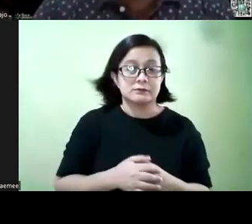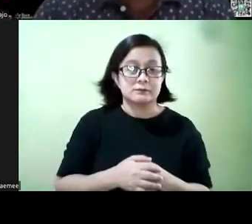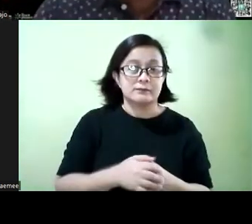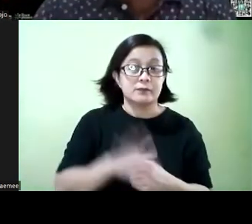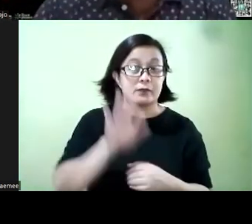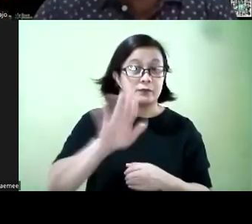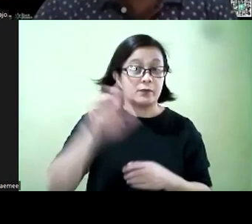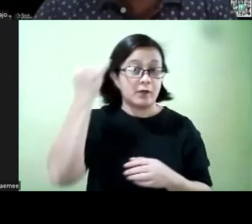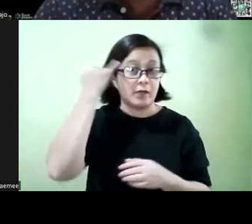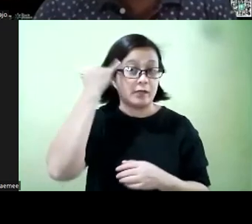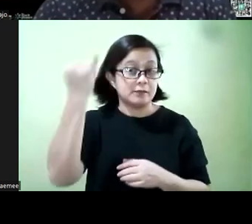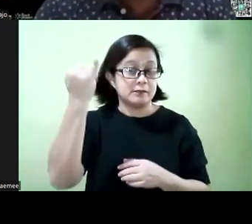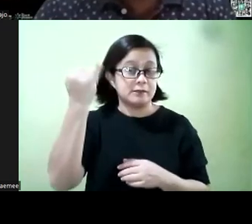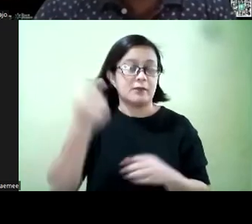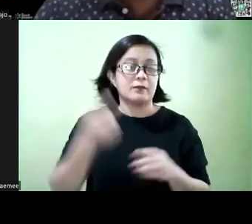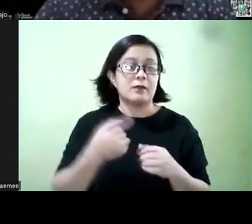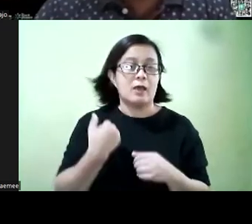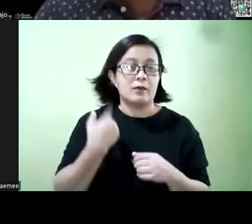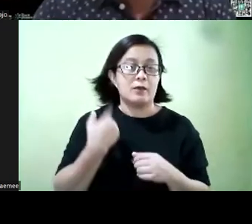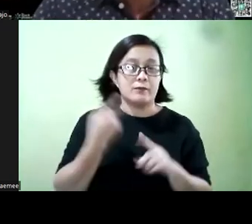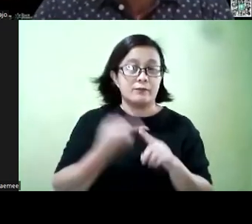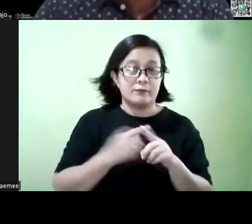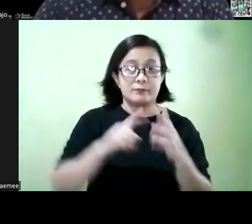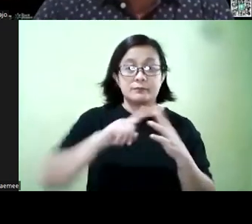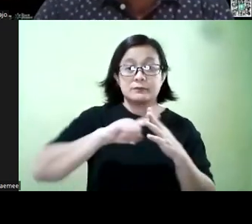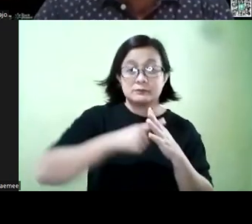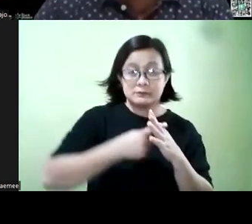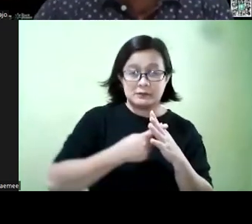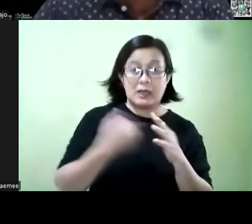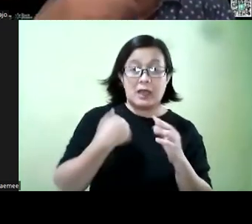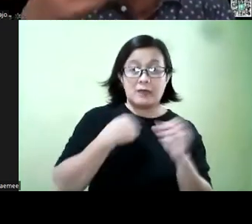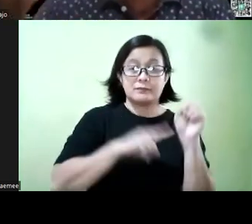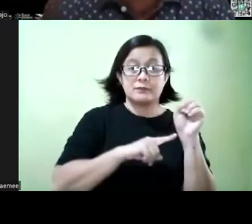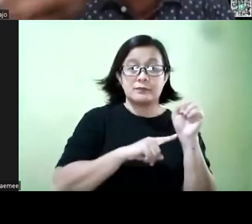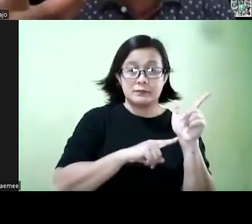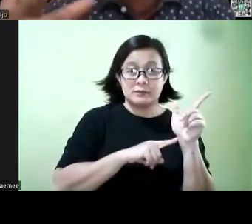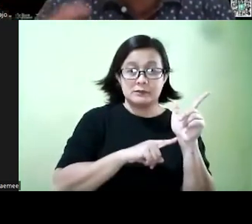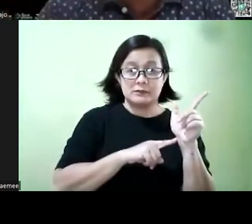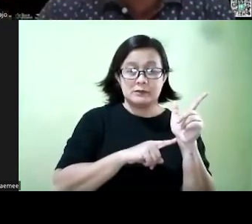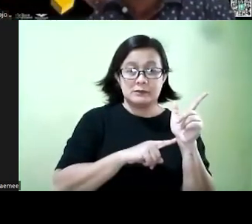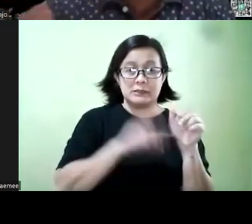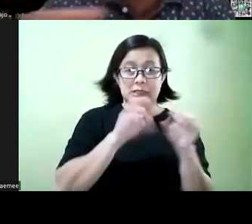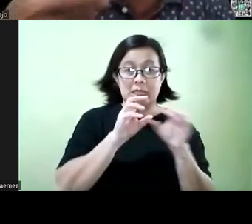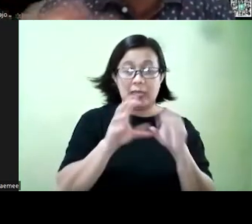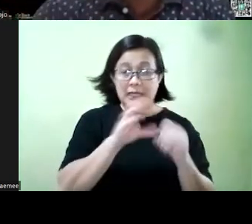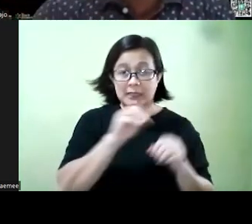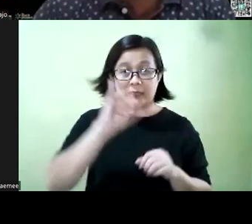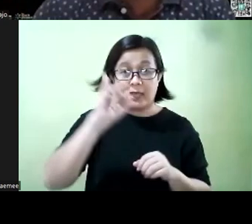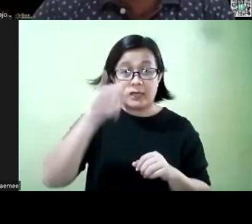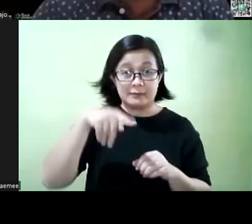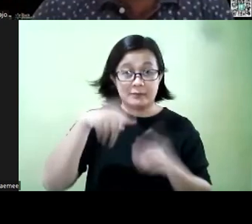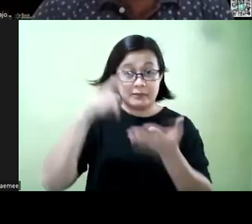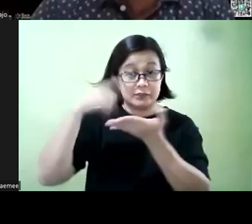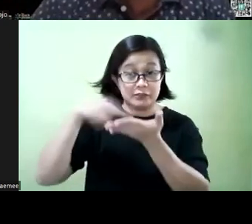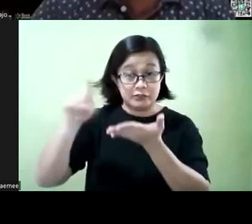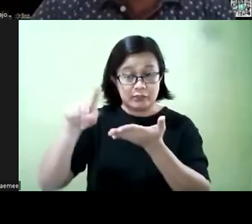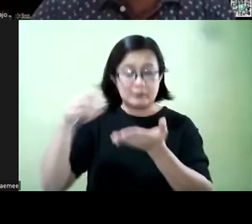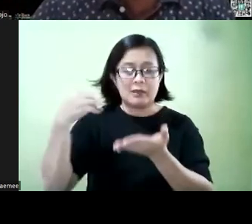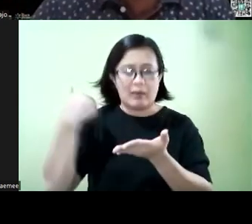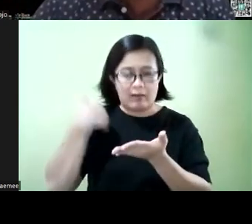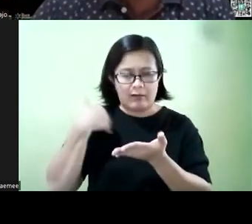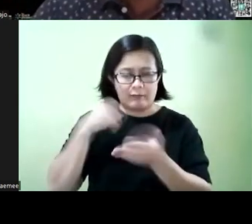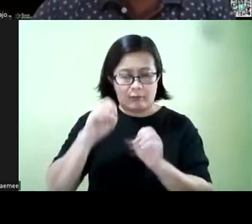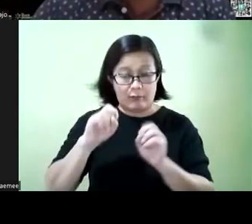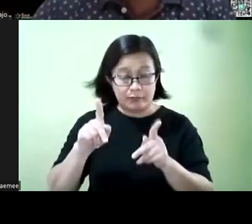idea from the very get-go, from the start, is already original. And then if you have our IP check, and that's part of our incubation, we